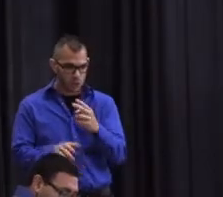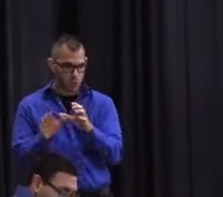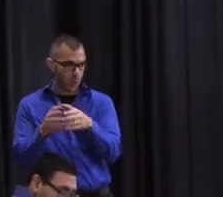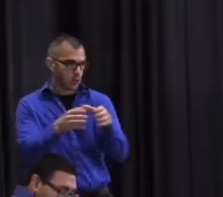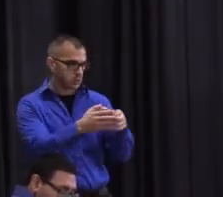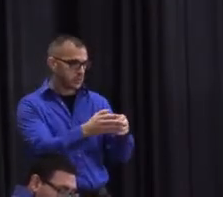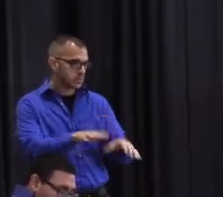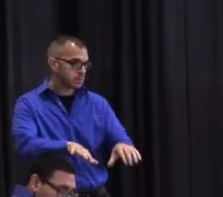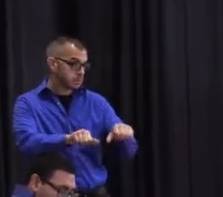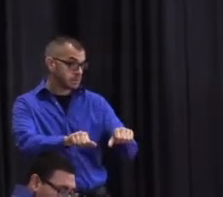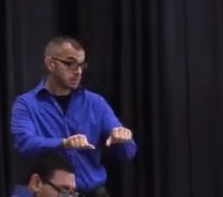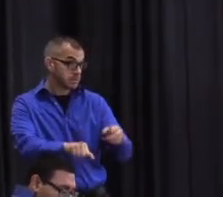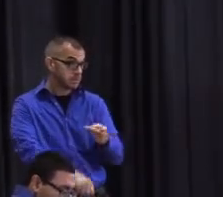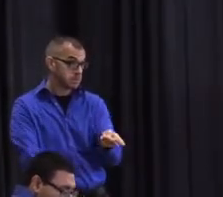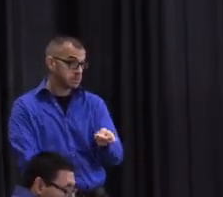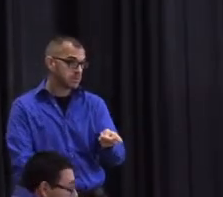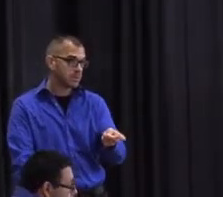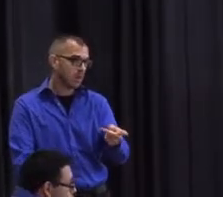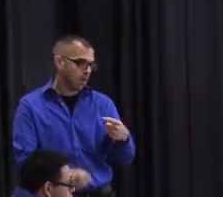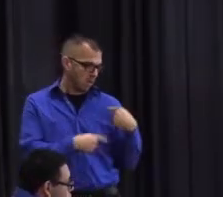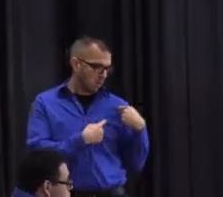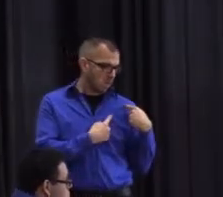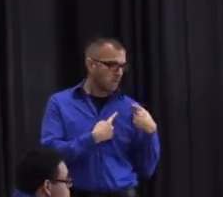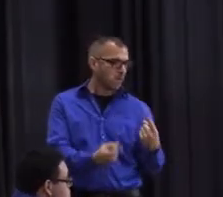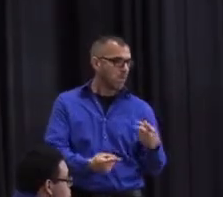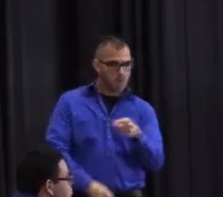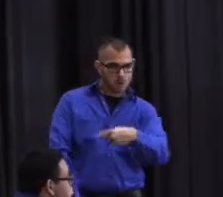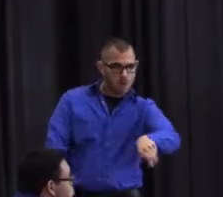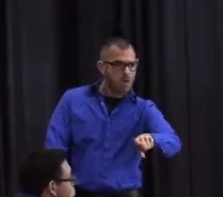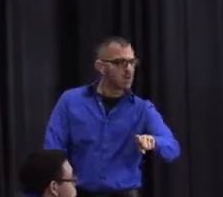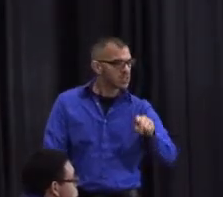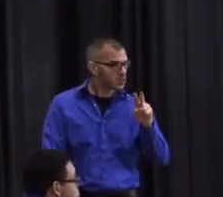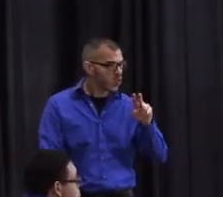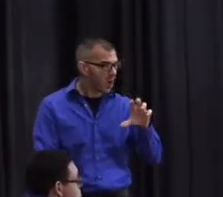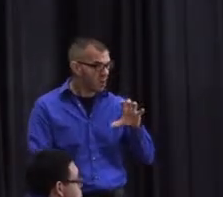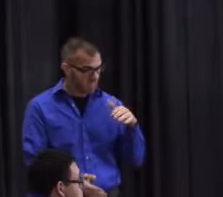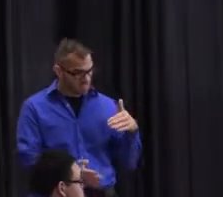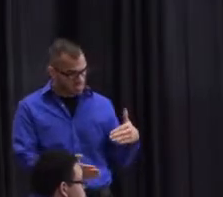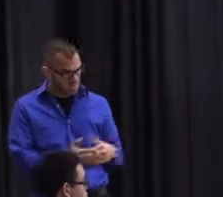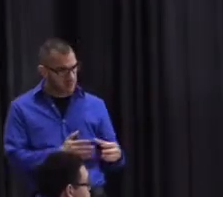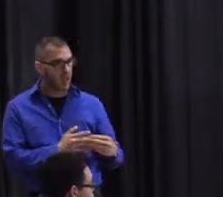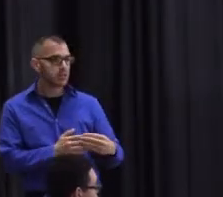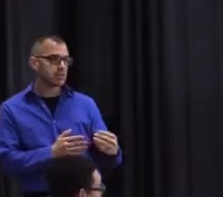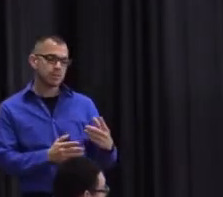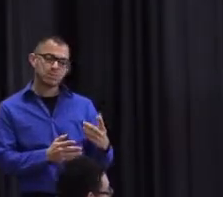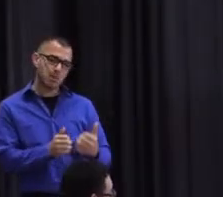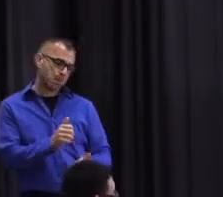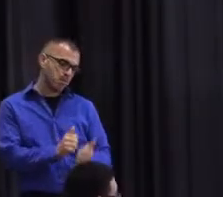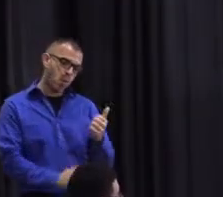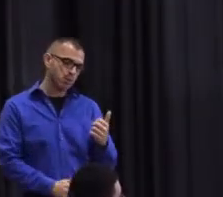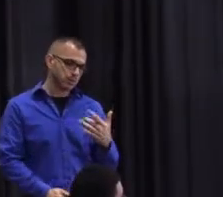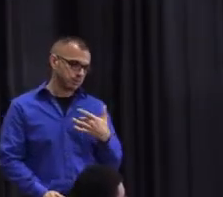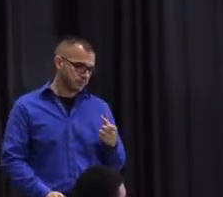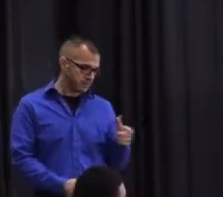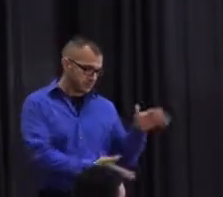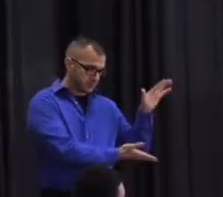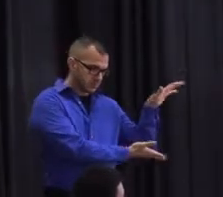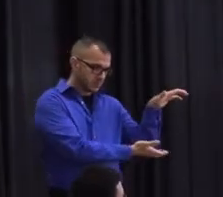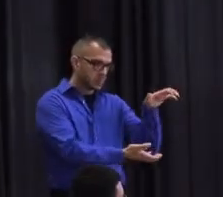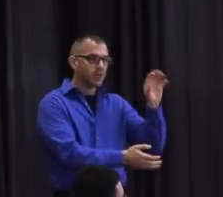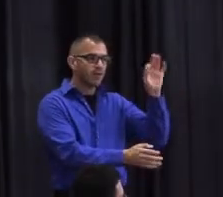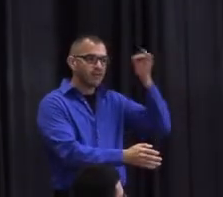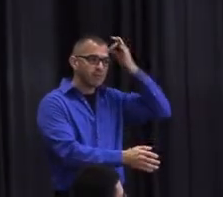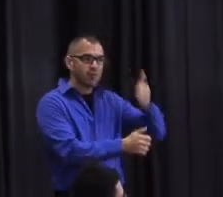courses. From all the students. That's $200,000, the majority of which they were getting from